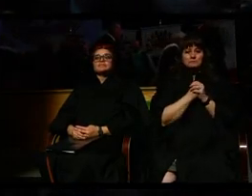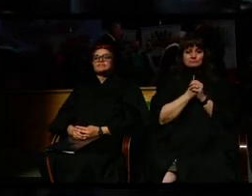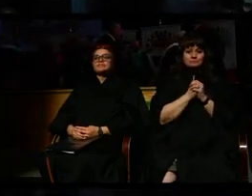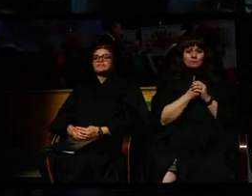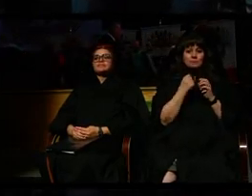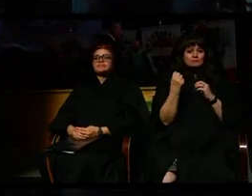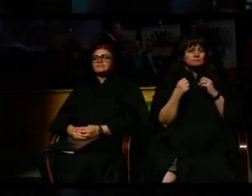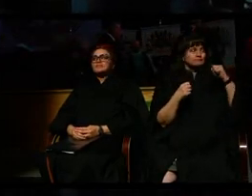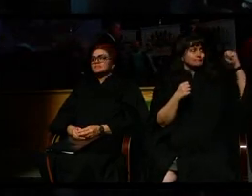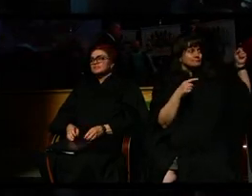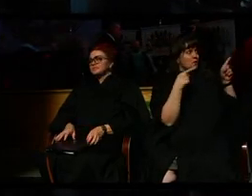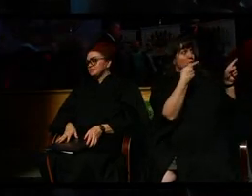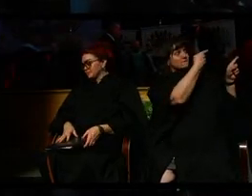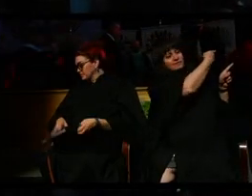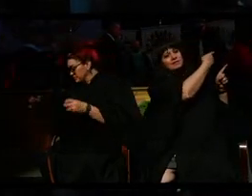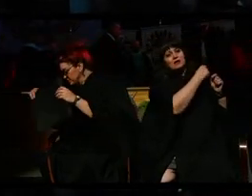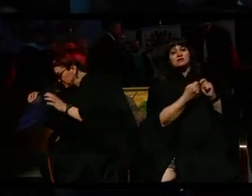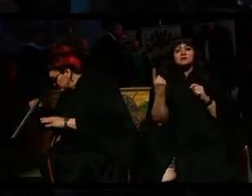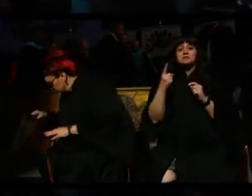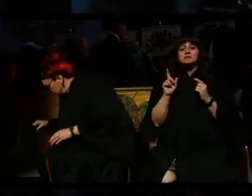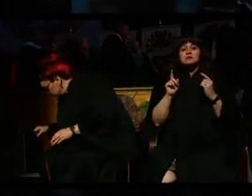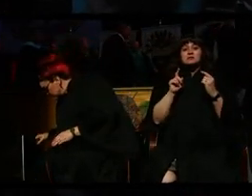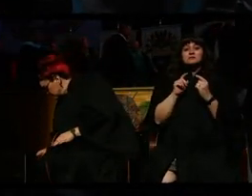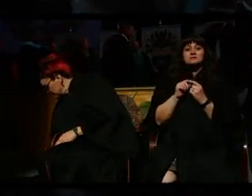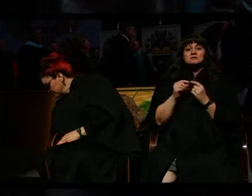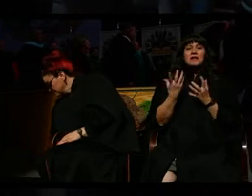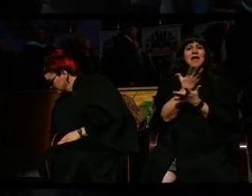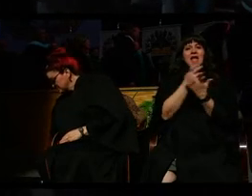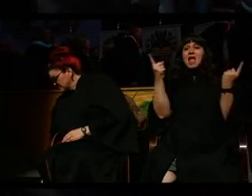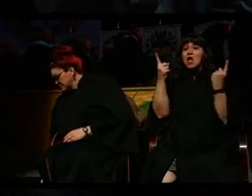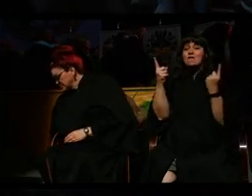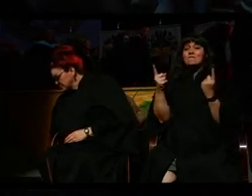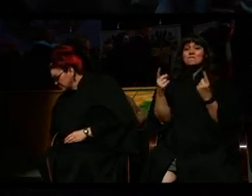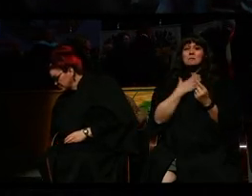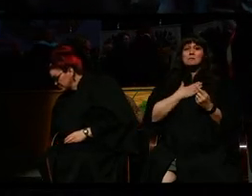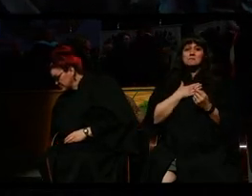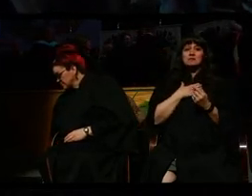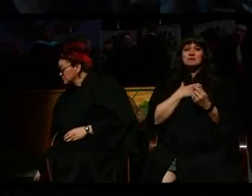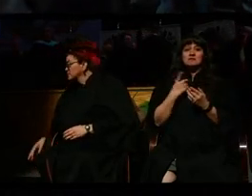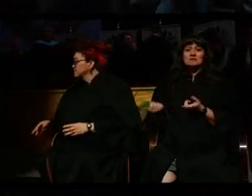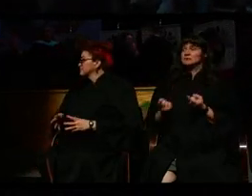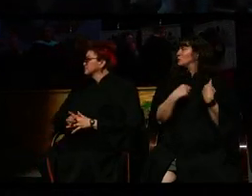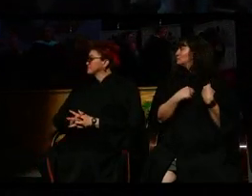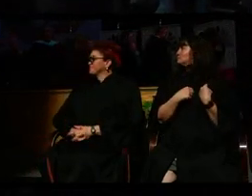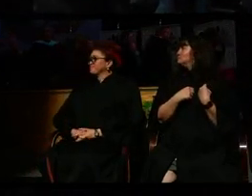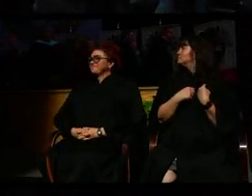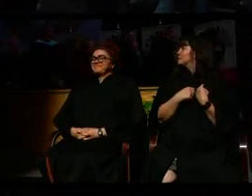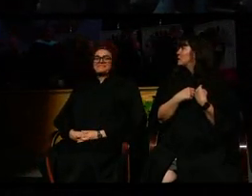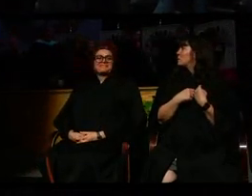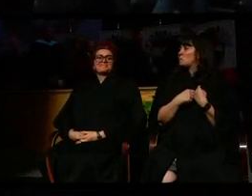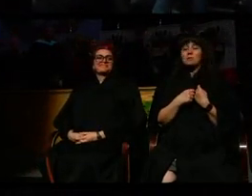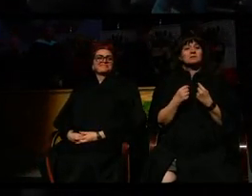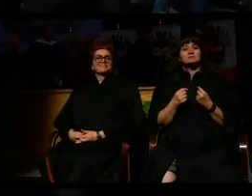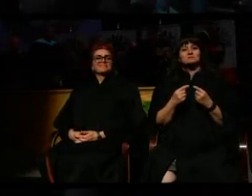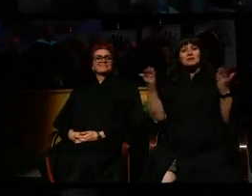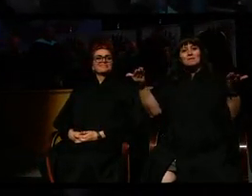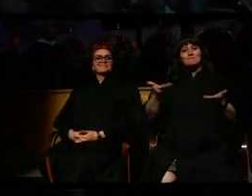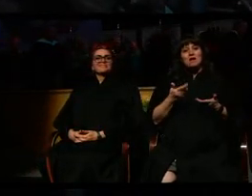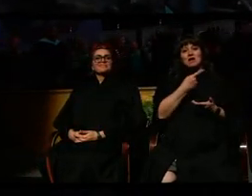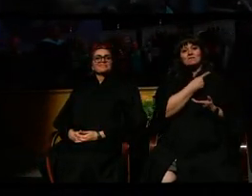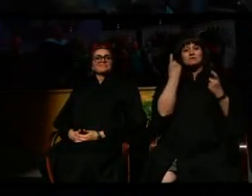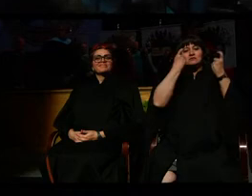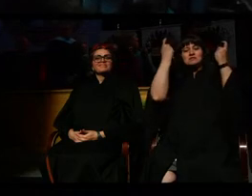and mingle with President Benson. Again, everyone is invited to the reception on the Library Quad.